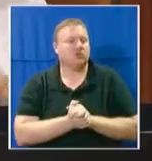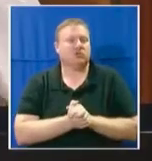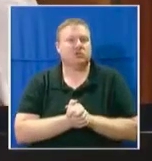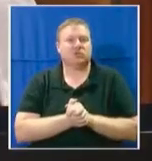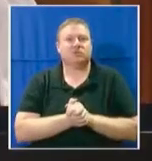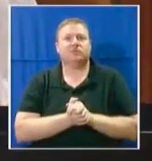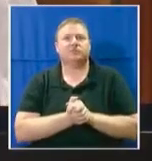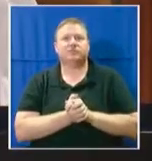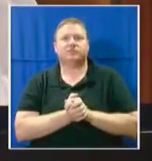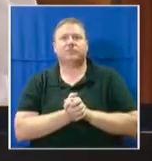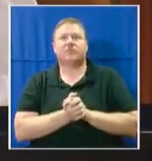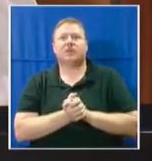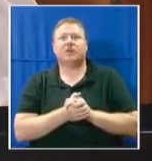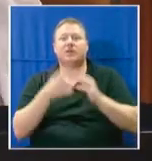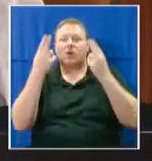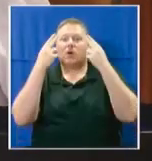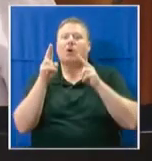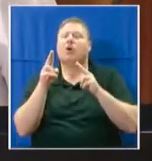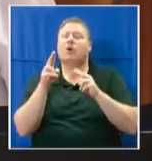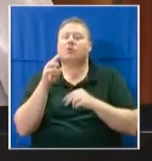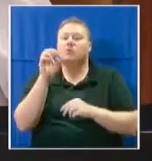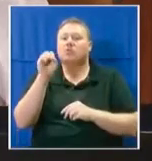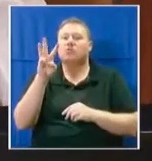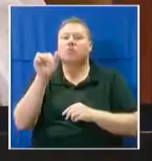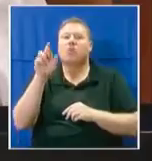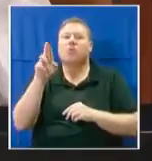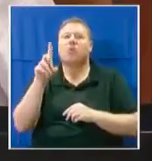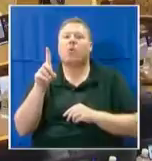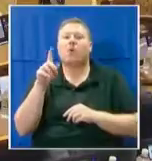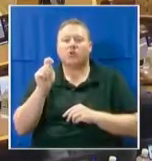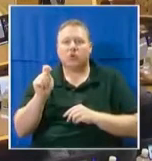Let's get Honorable Swart to ask his supplementary question.